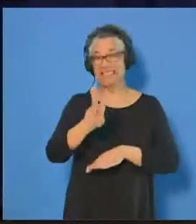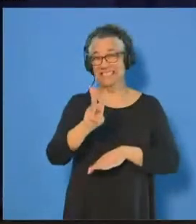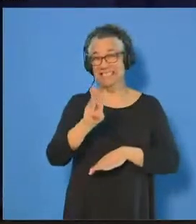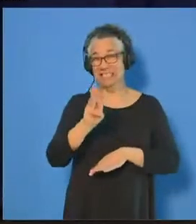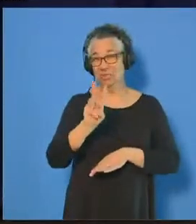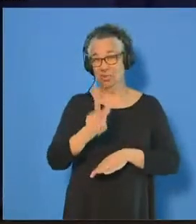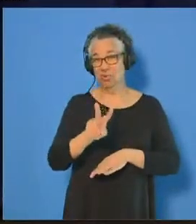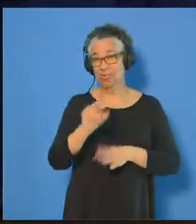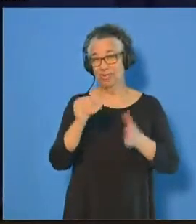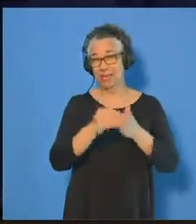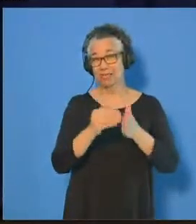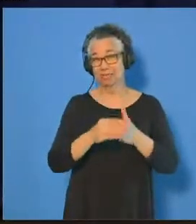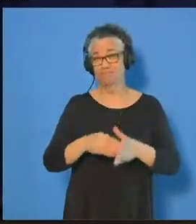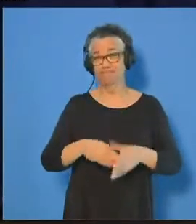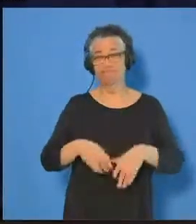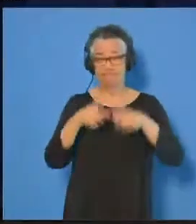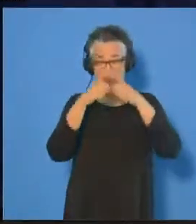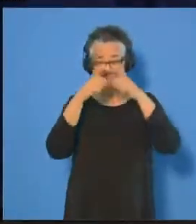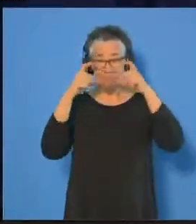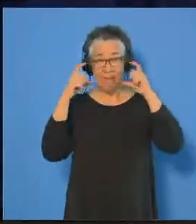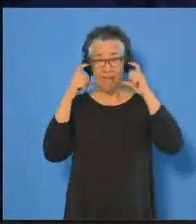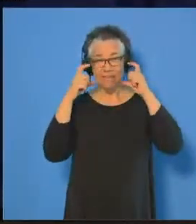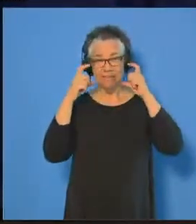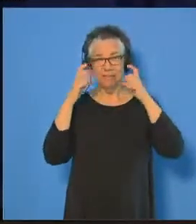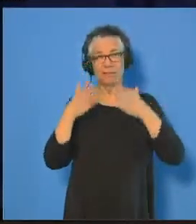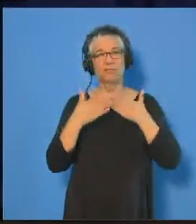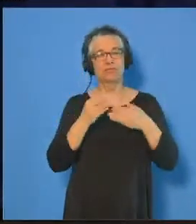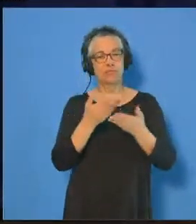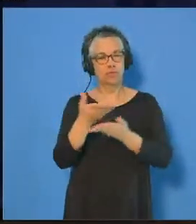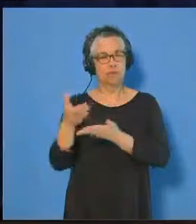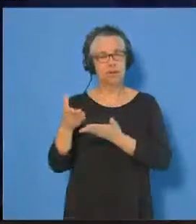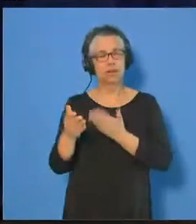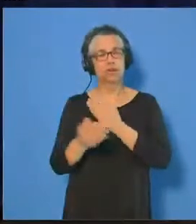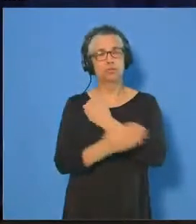our community. I would like to thank the Red Cross for all of their efforts.